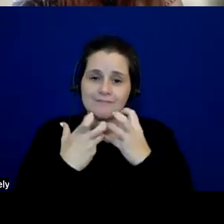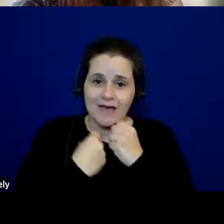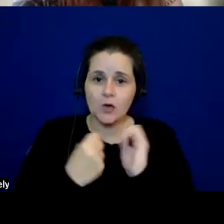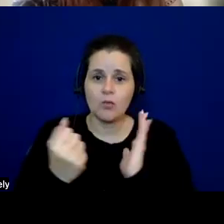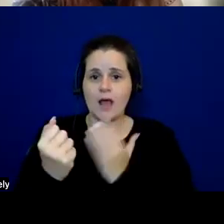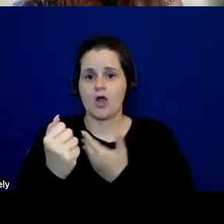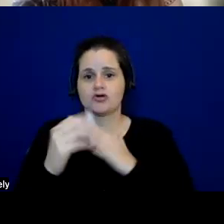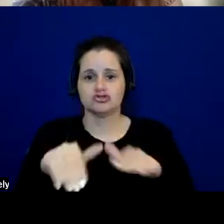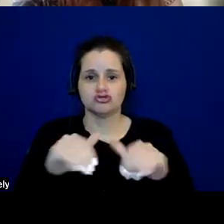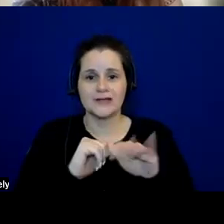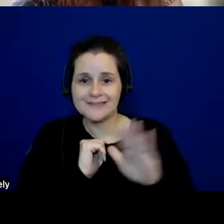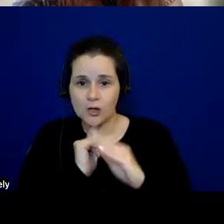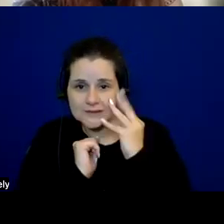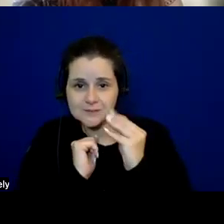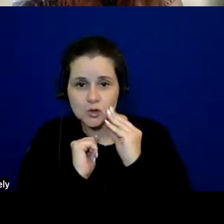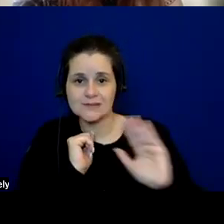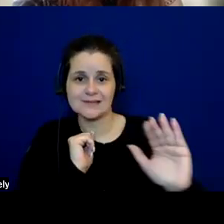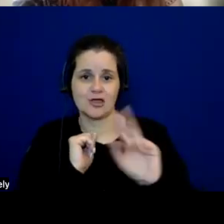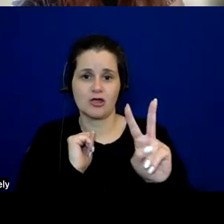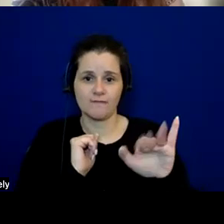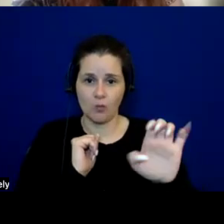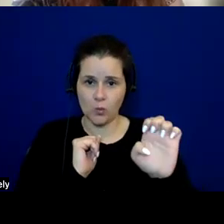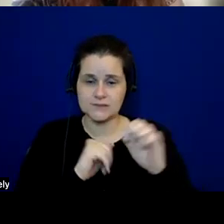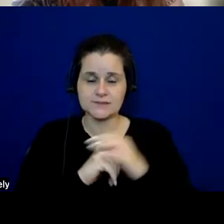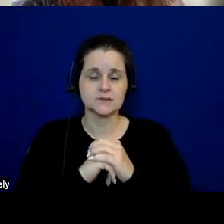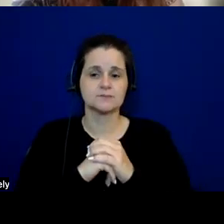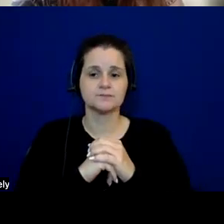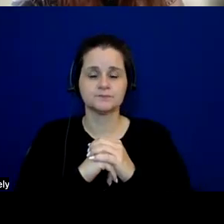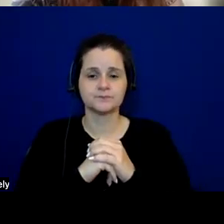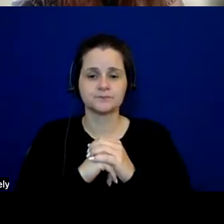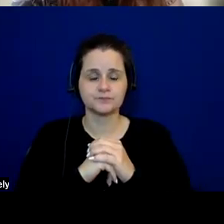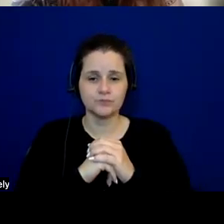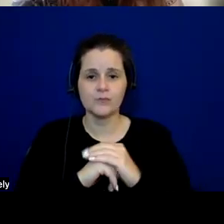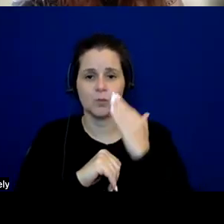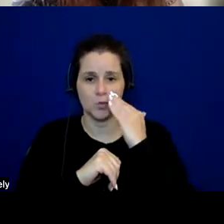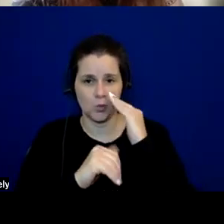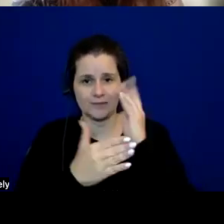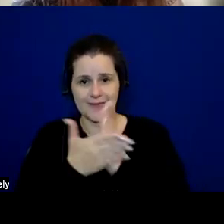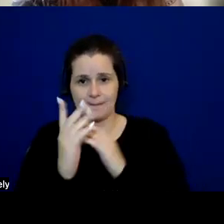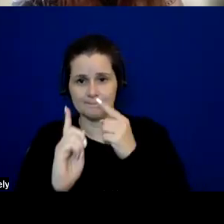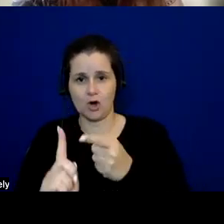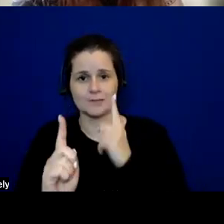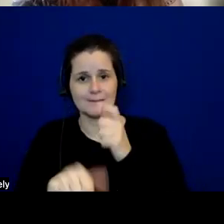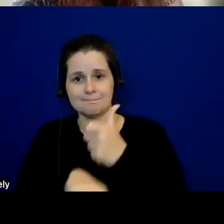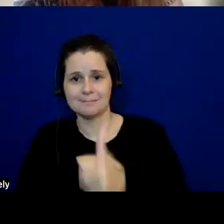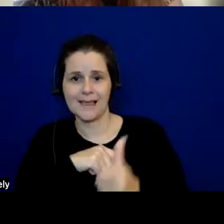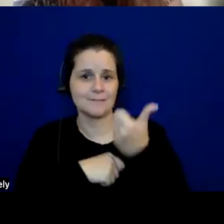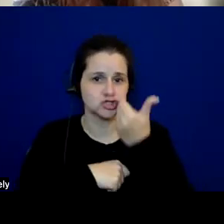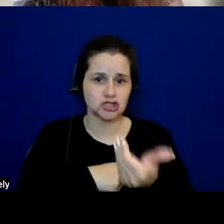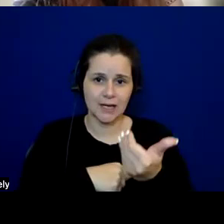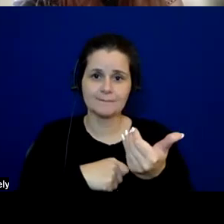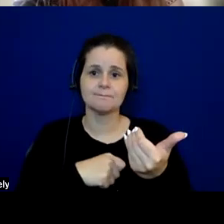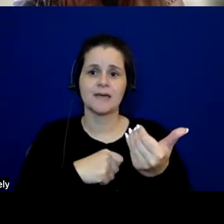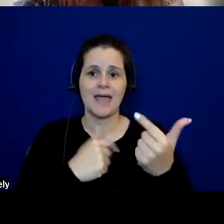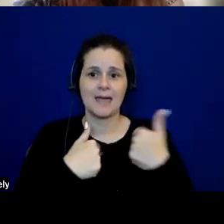their experiences, their voices? And also, we know that with that element of blame and shame that comes with having been